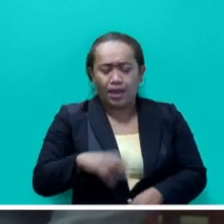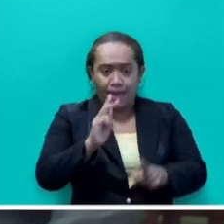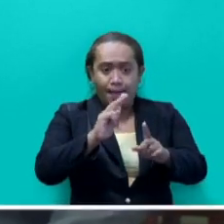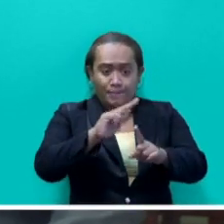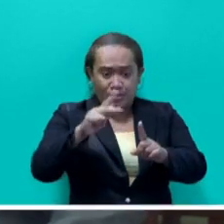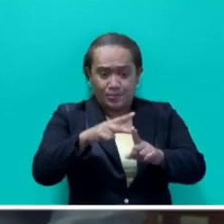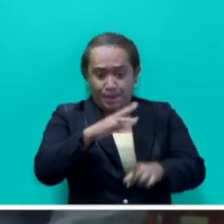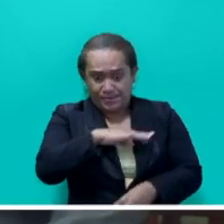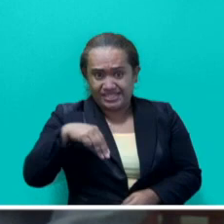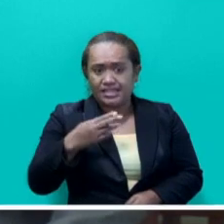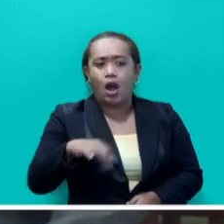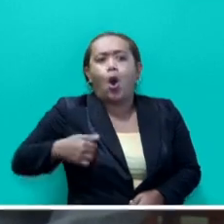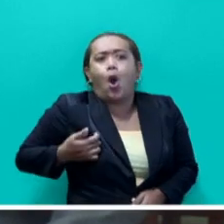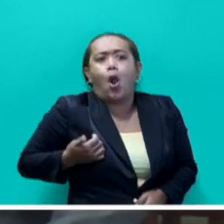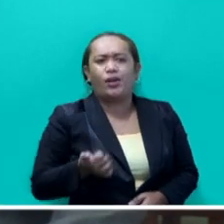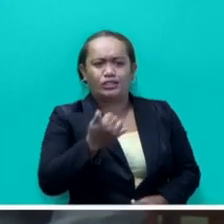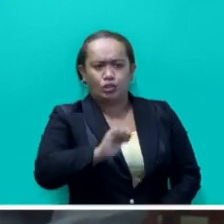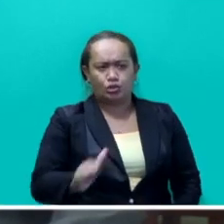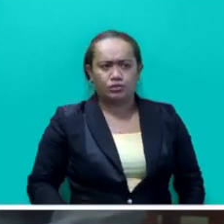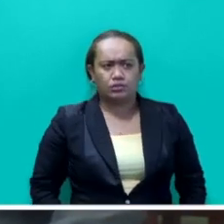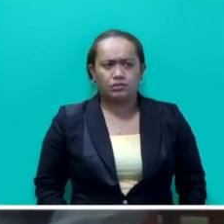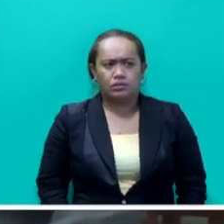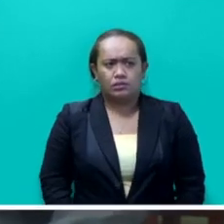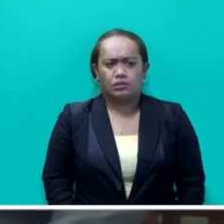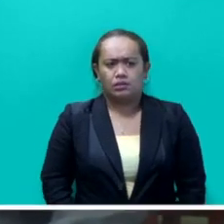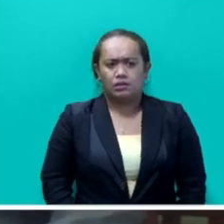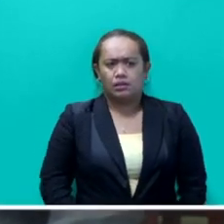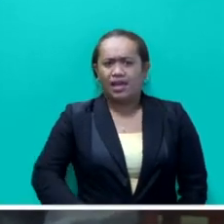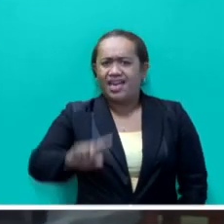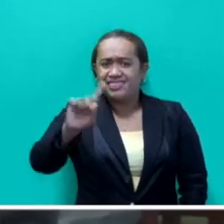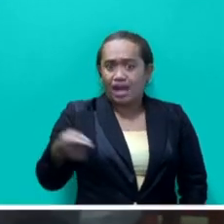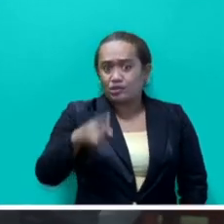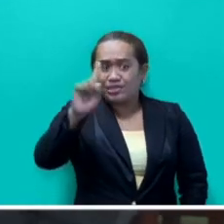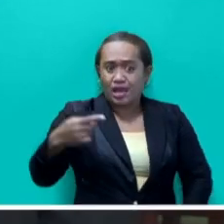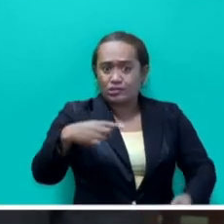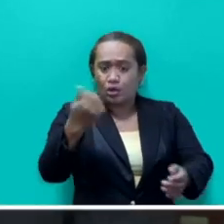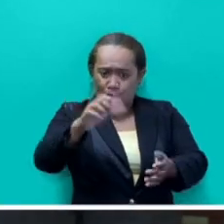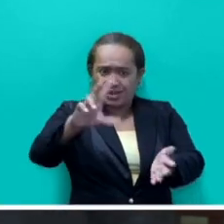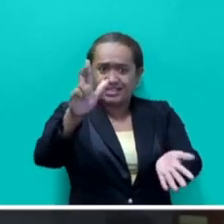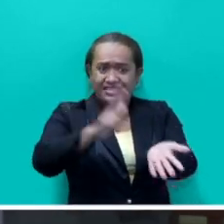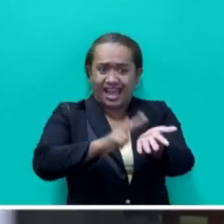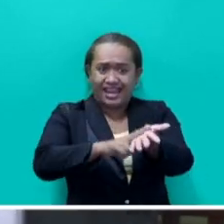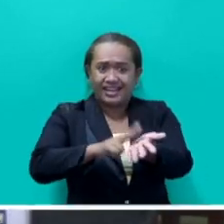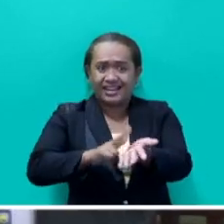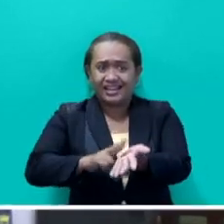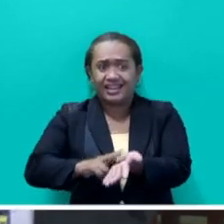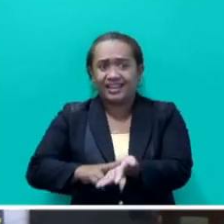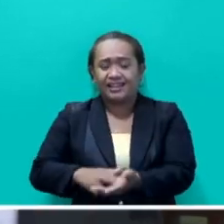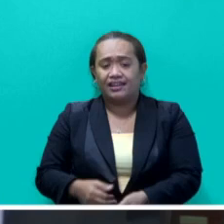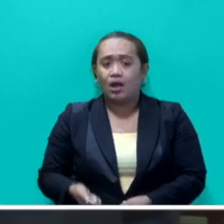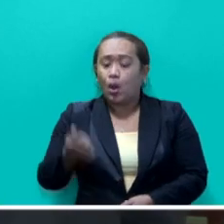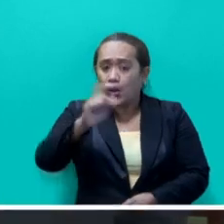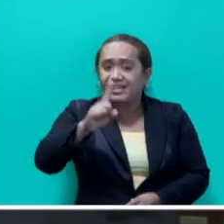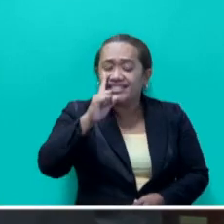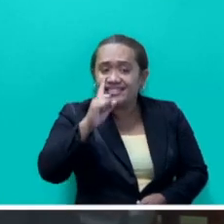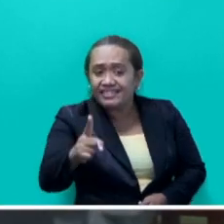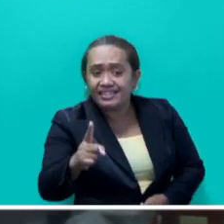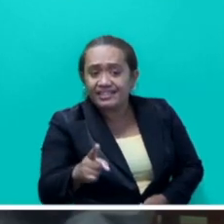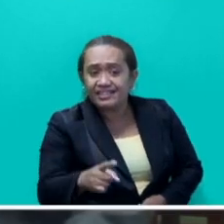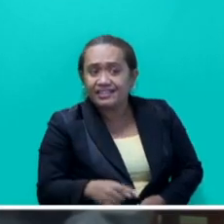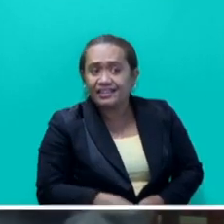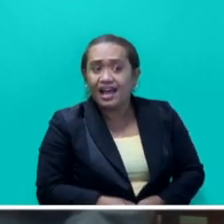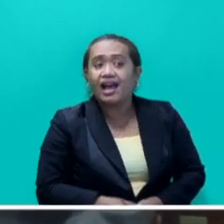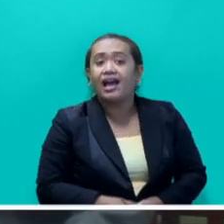Like I said, Mr. Speaker, sir, how many of these thousands that have signed the petition have already seen the bill